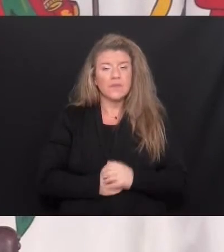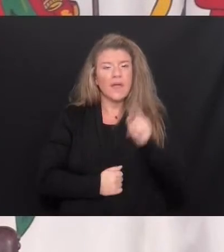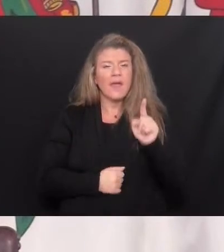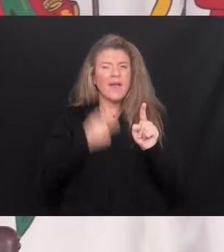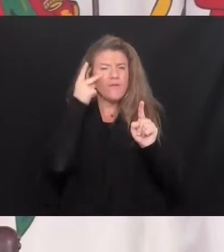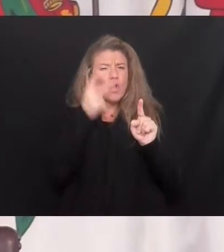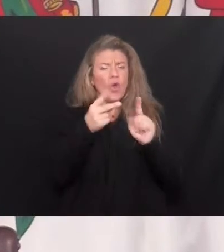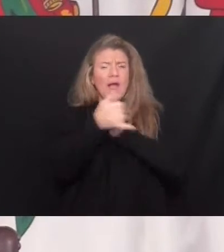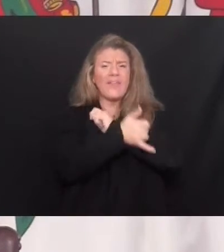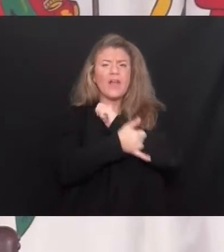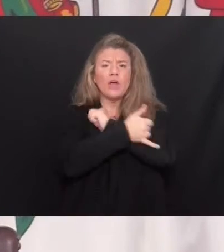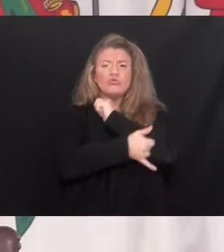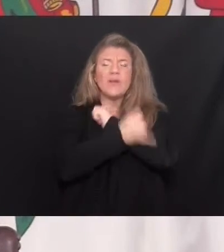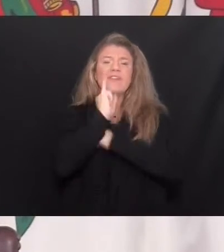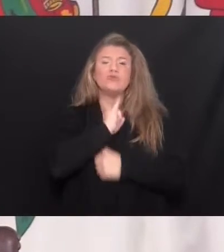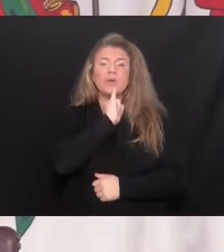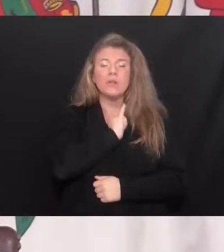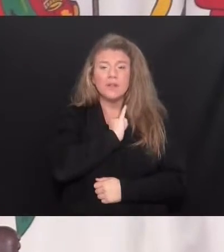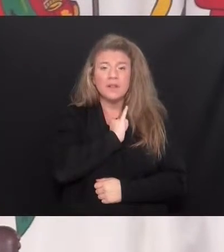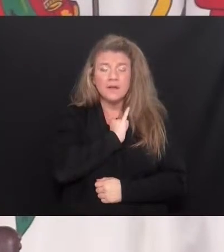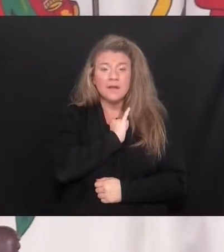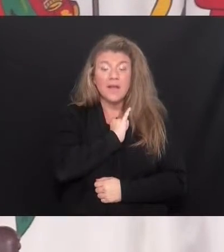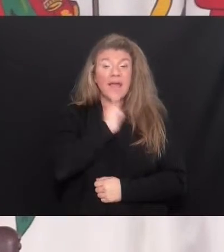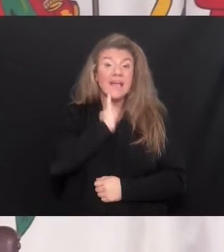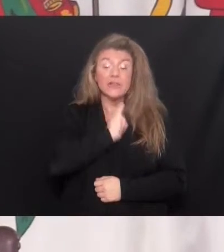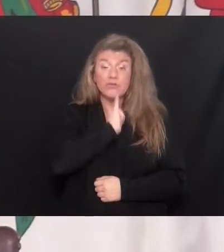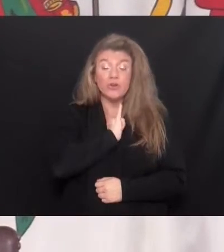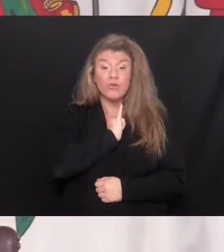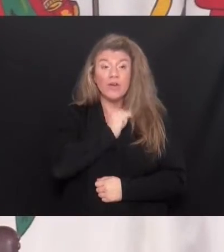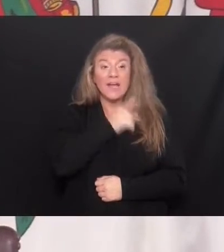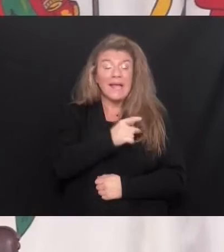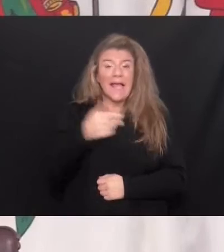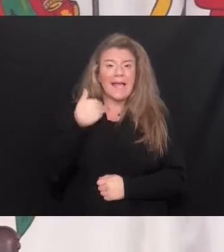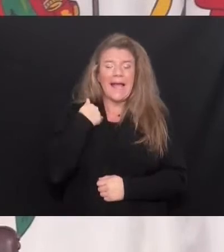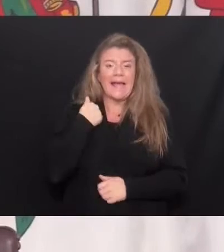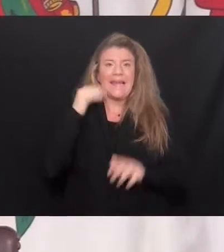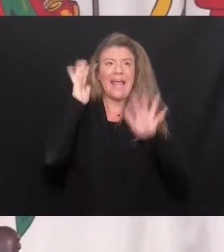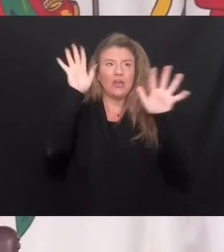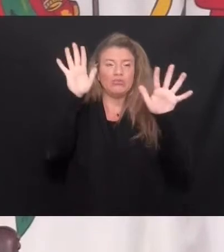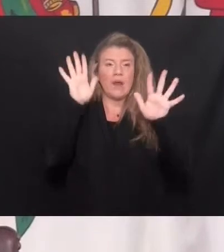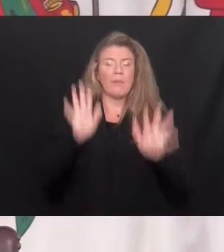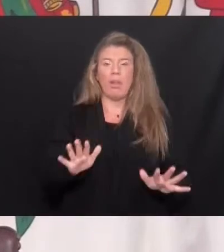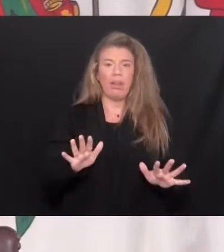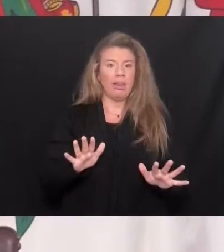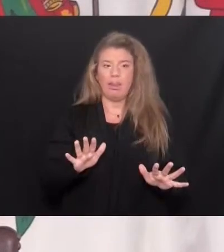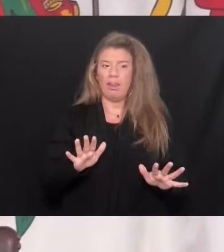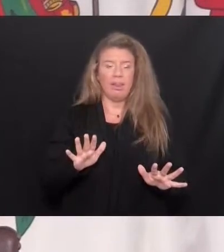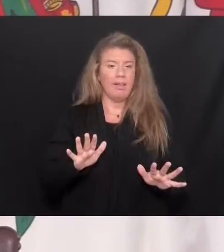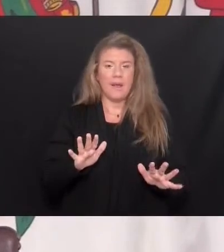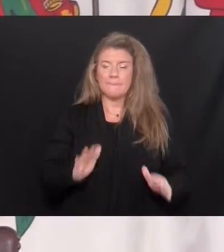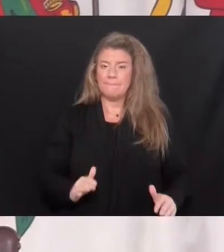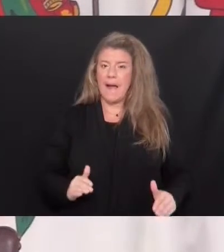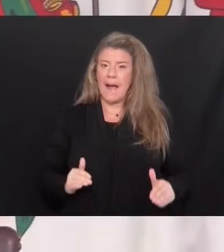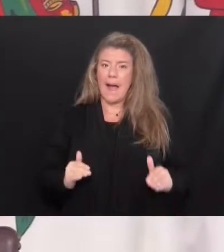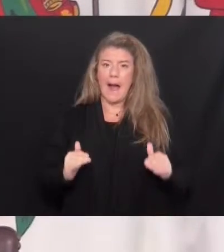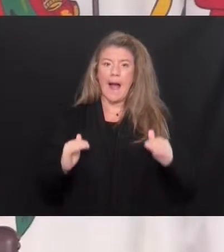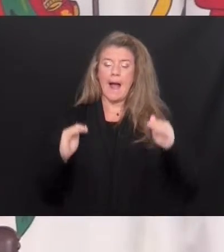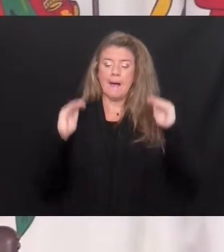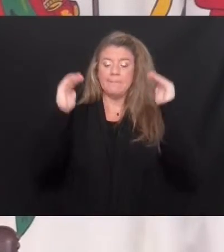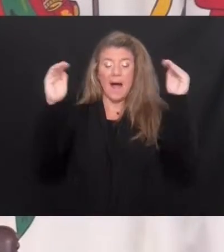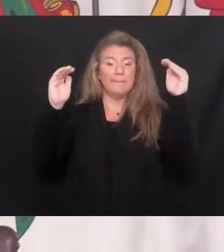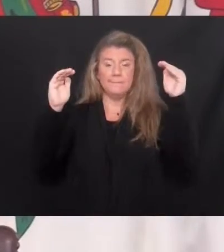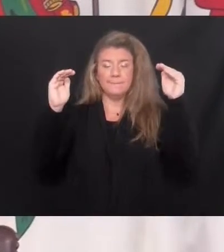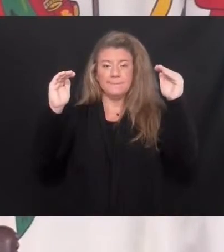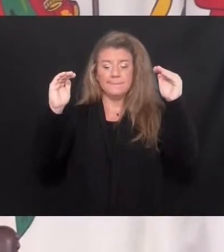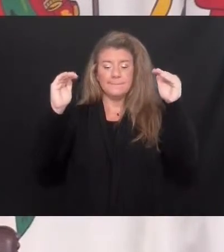at the country of Israel, Israel had an incredible absolute bump up. And I don't know if,